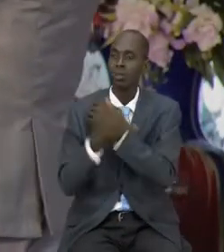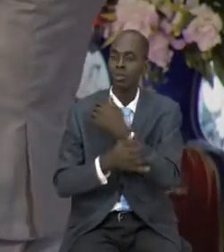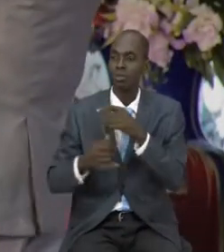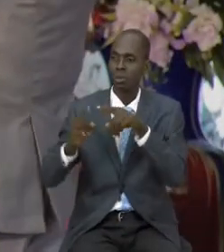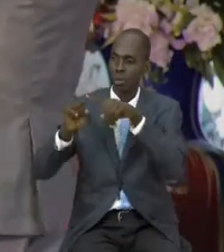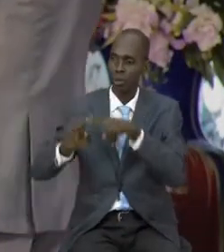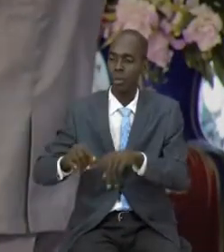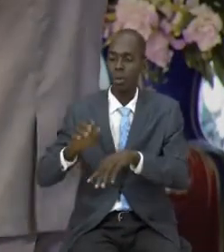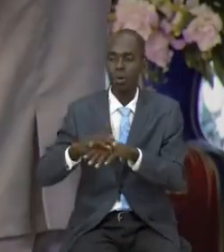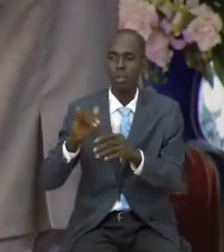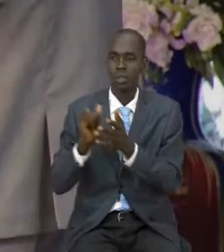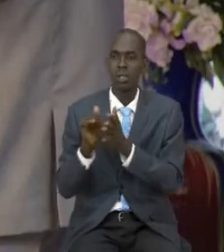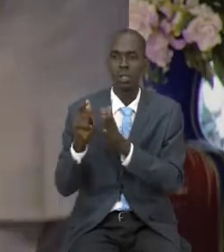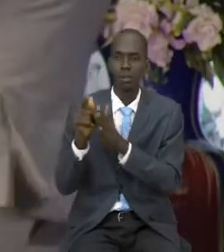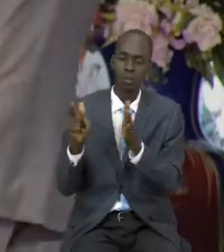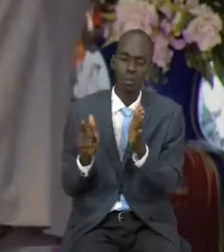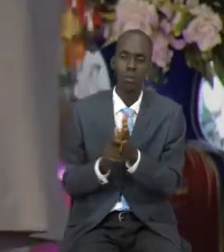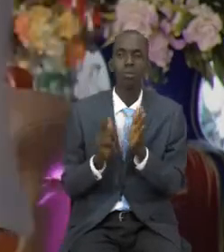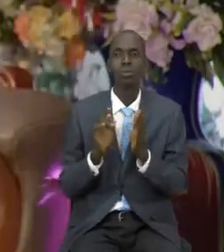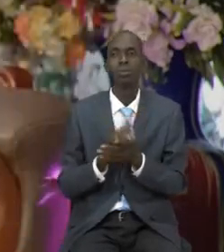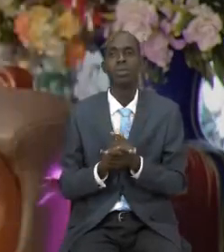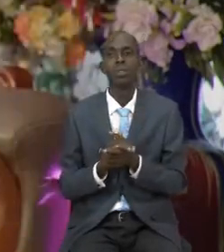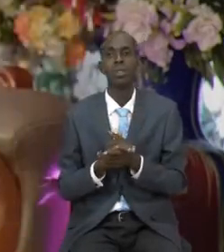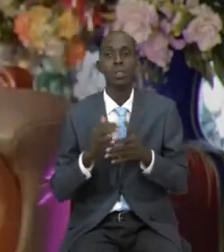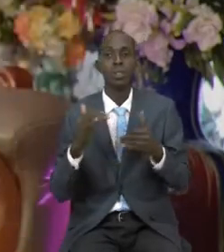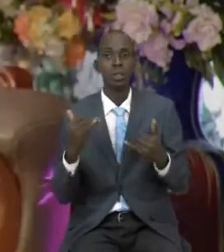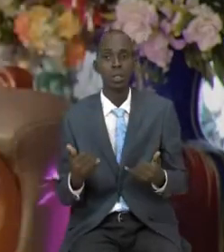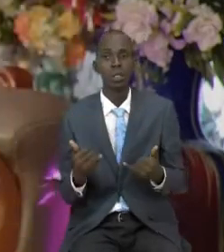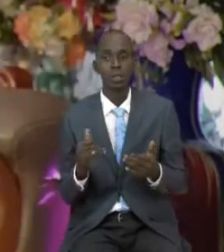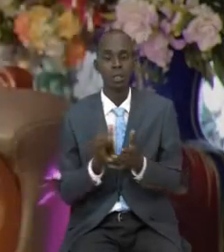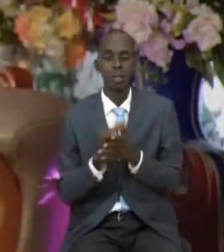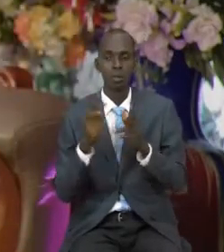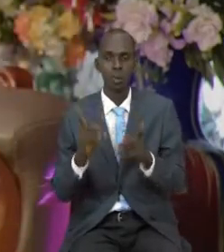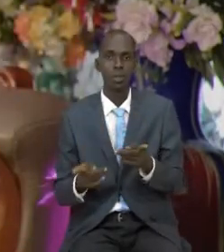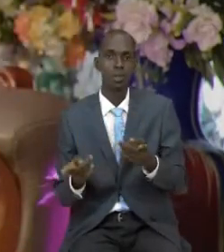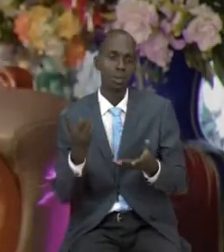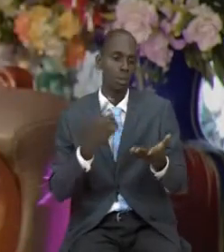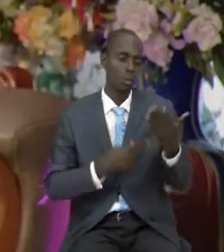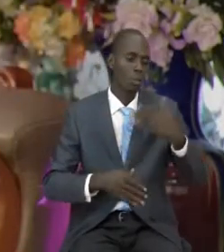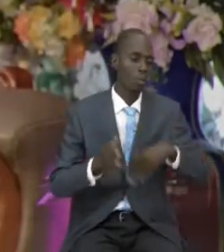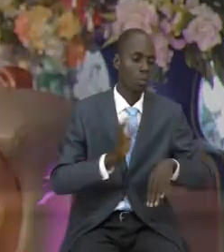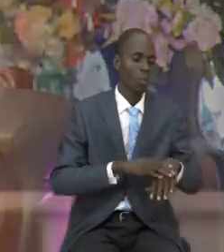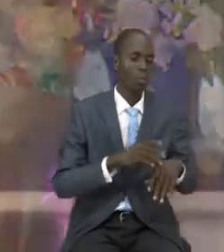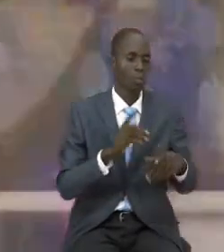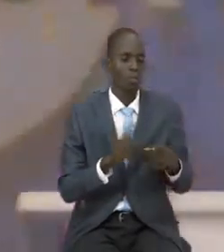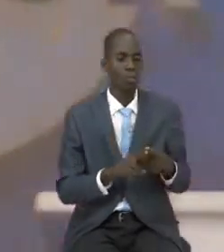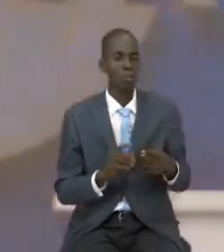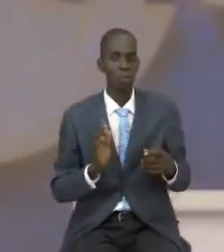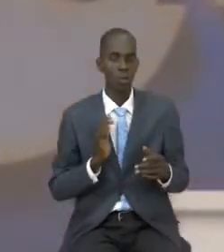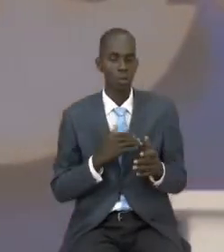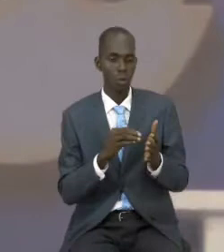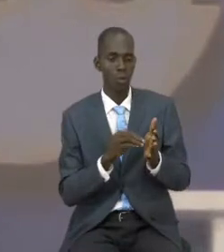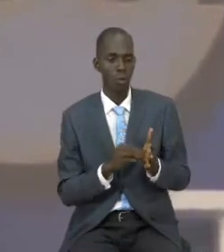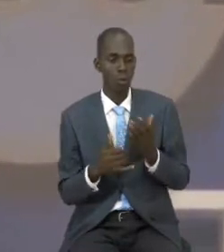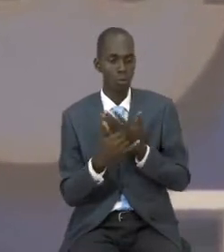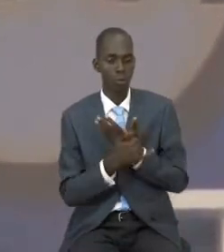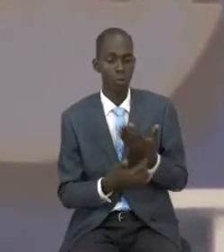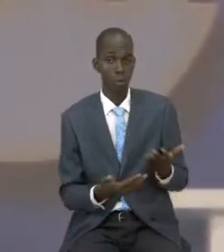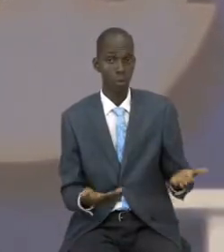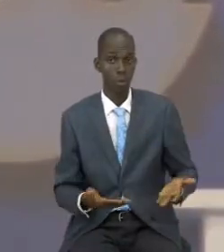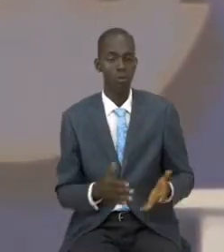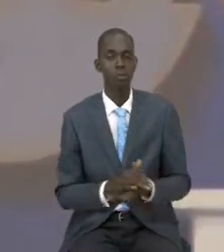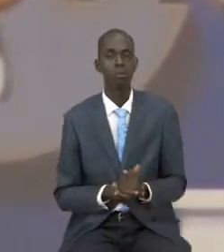constitution in that other country. Now he comes back to our country, your country here,